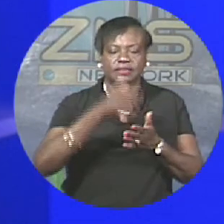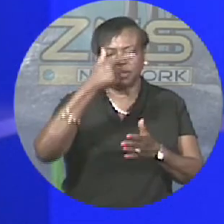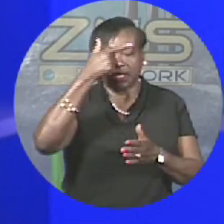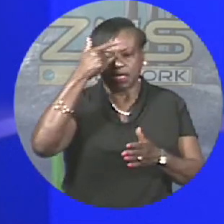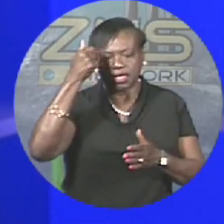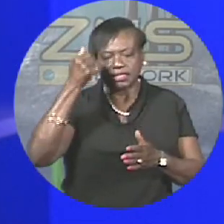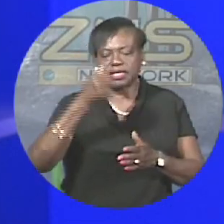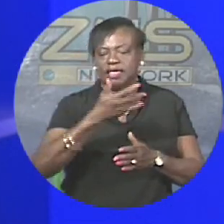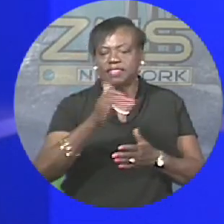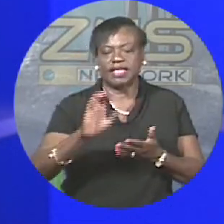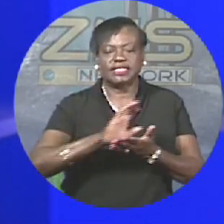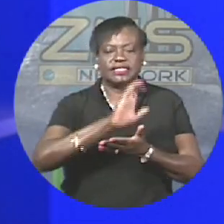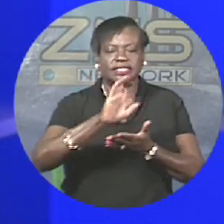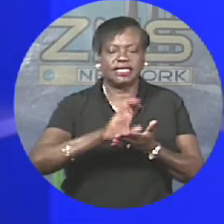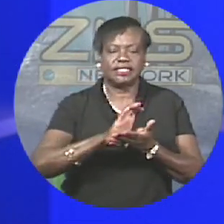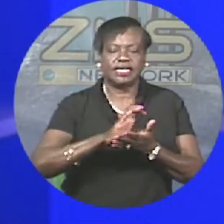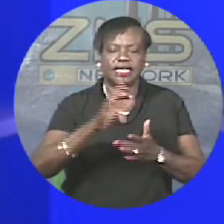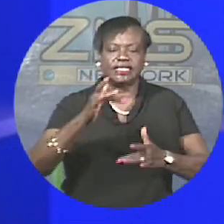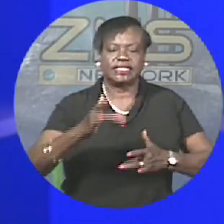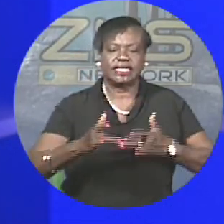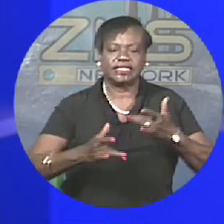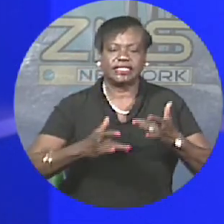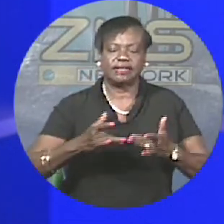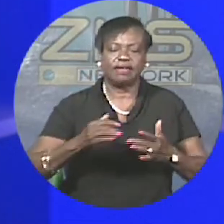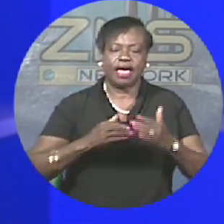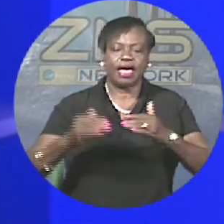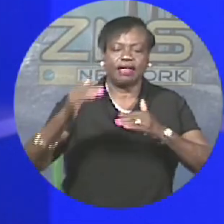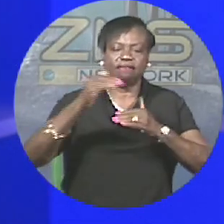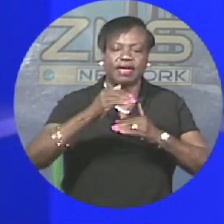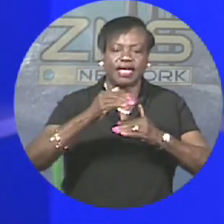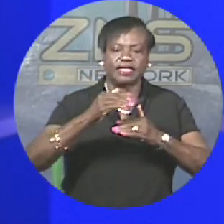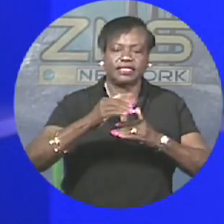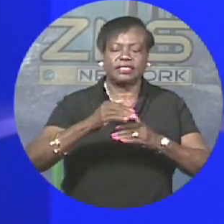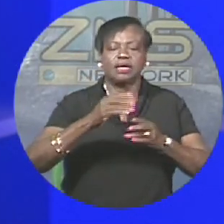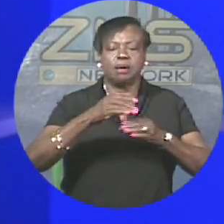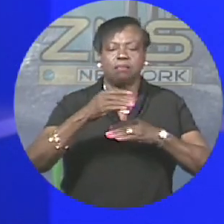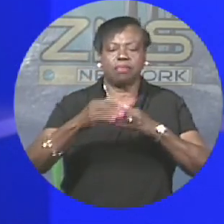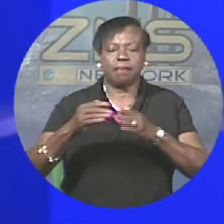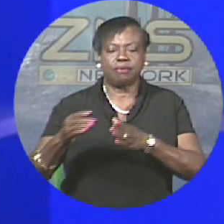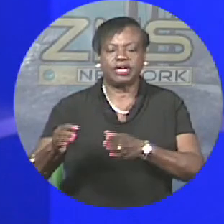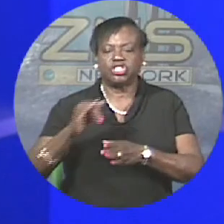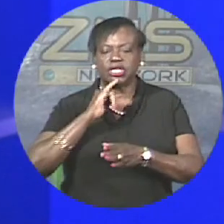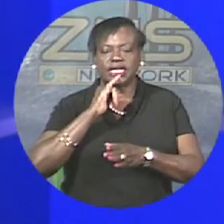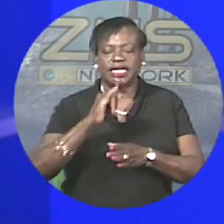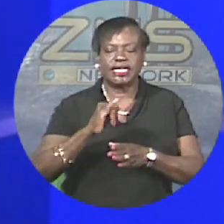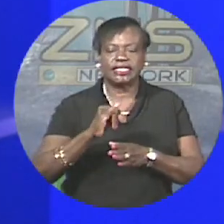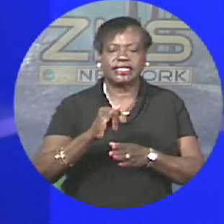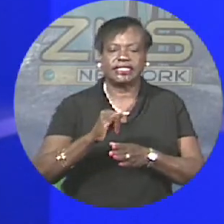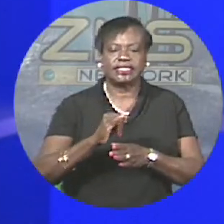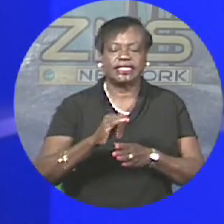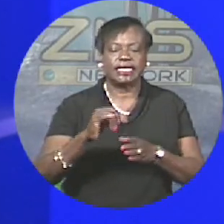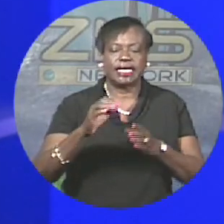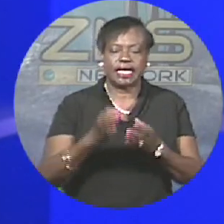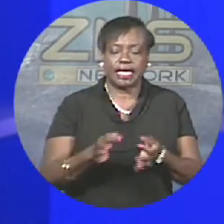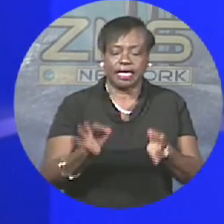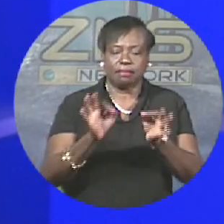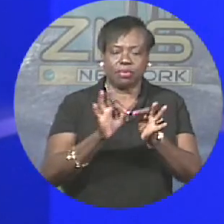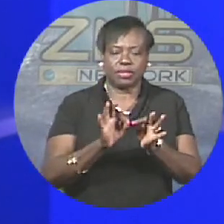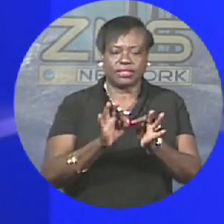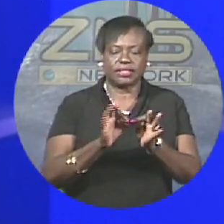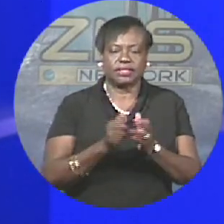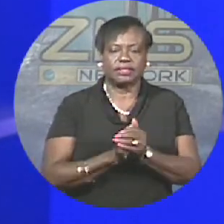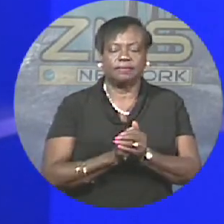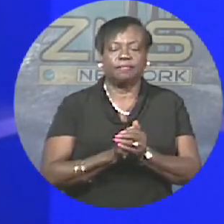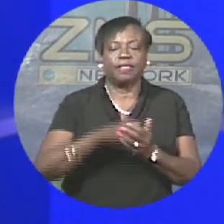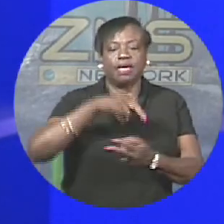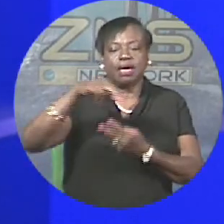extremely sensitive, advanced preparation is key and protocols is a must. Carla Palmer tonight tells us about hurricane preparations at